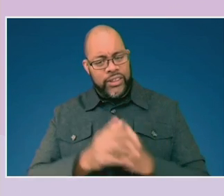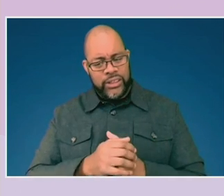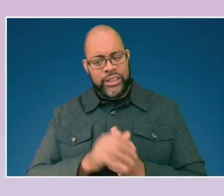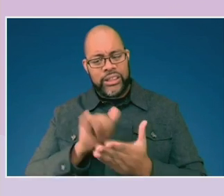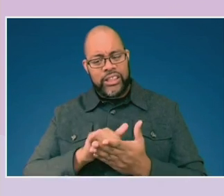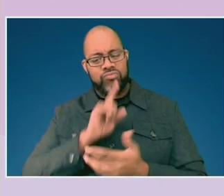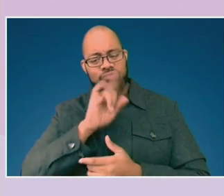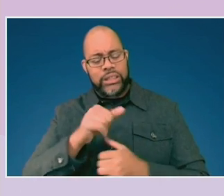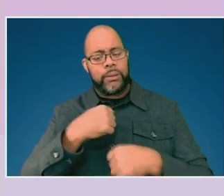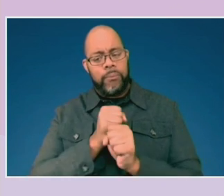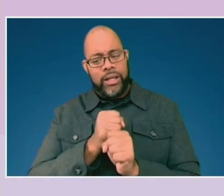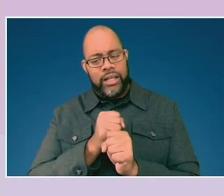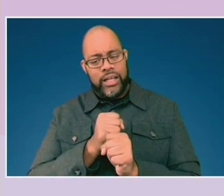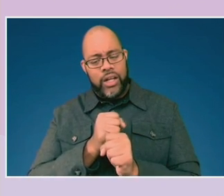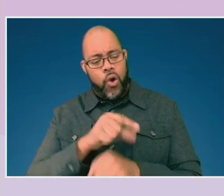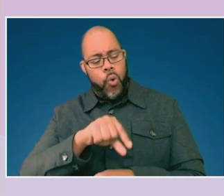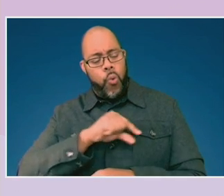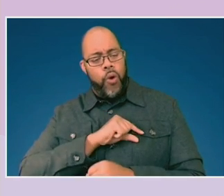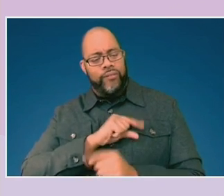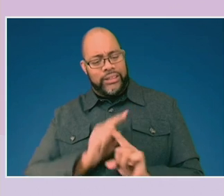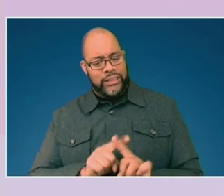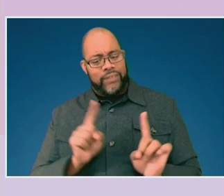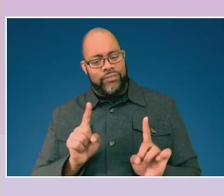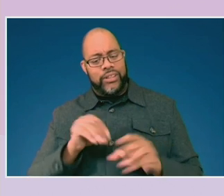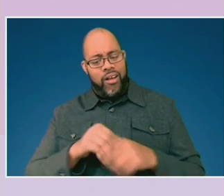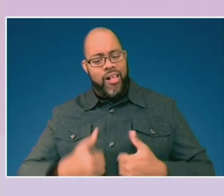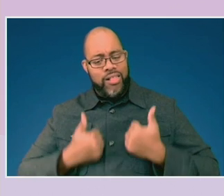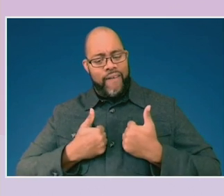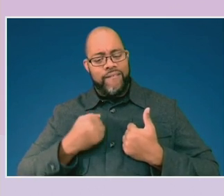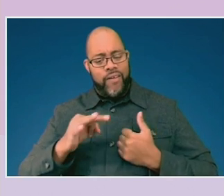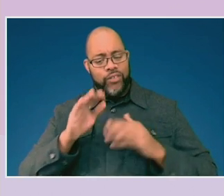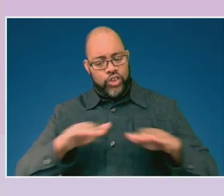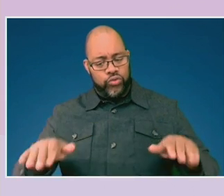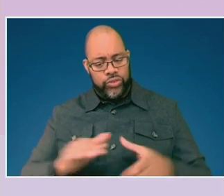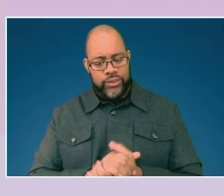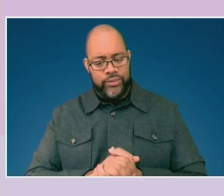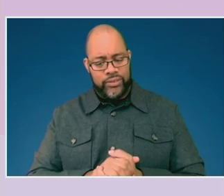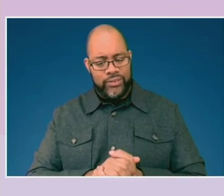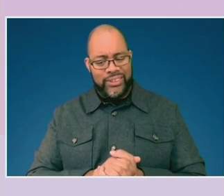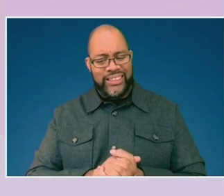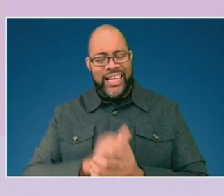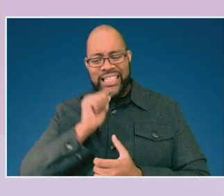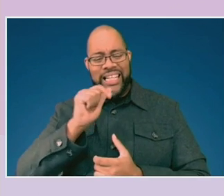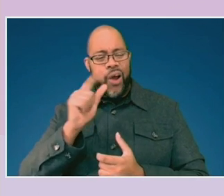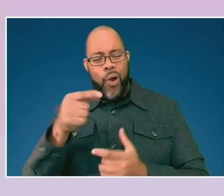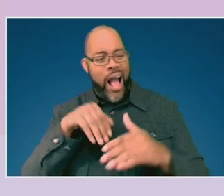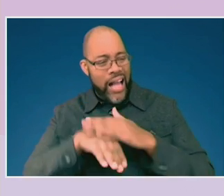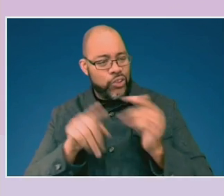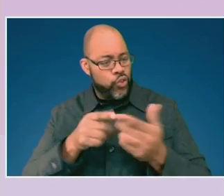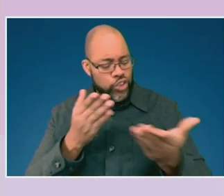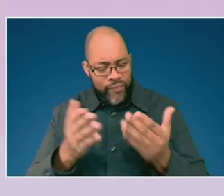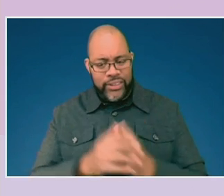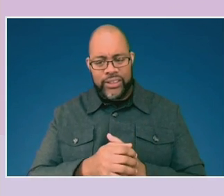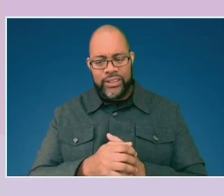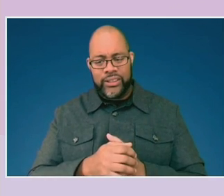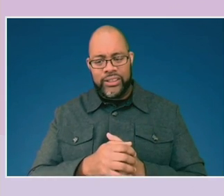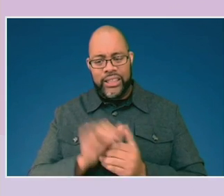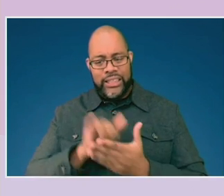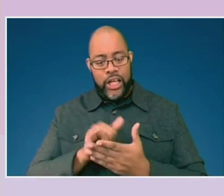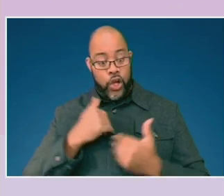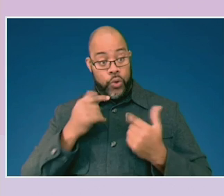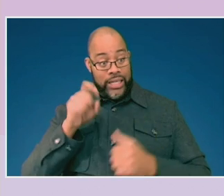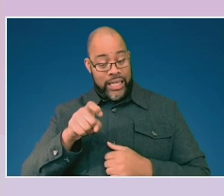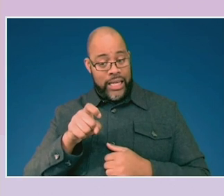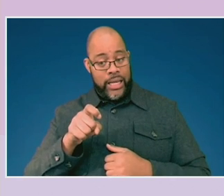going to make a qualitative difference in the lives of those children. Because it's not just access to services that our youth need,